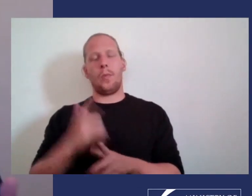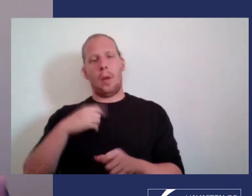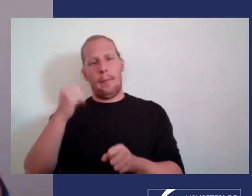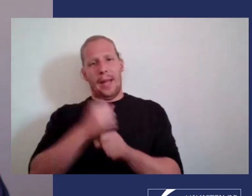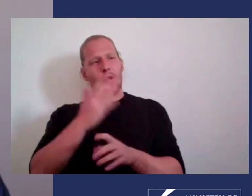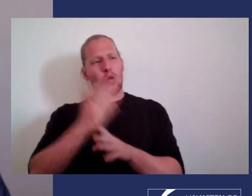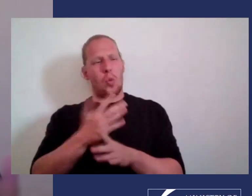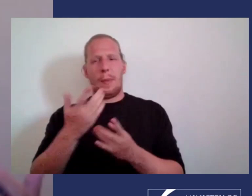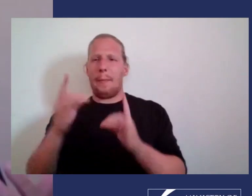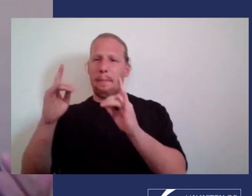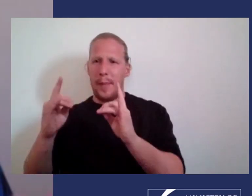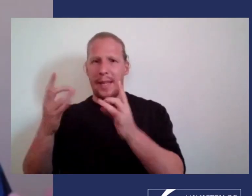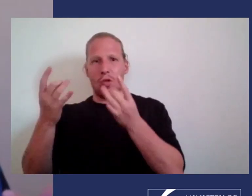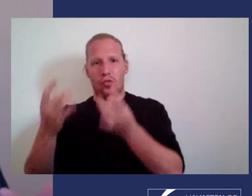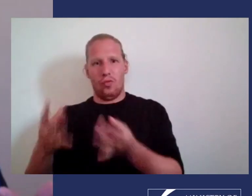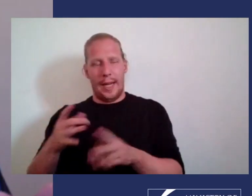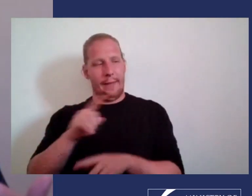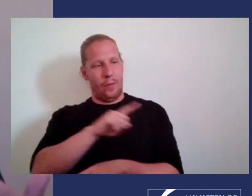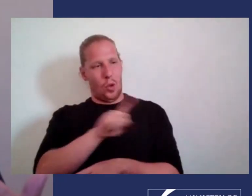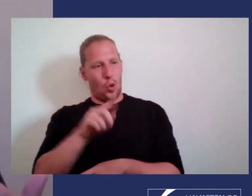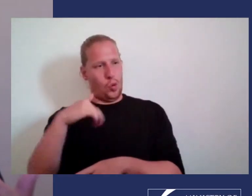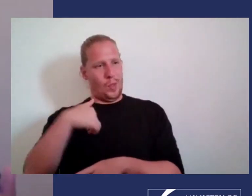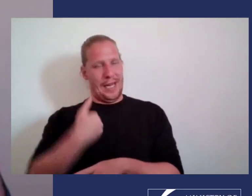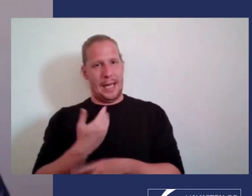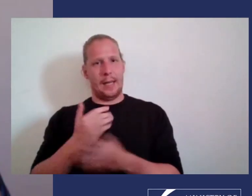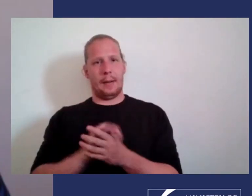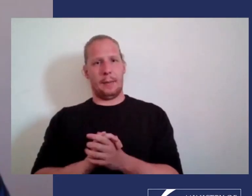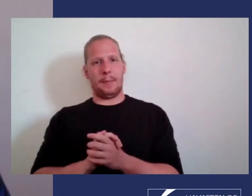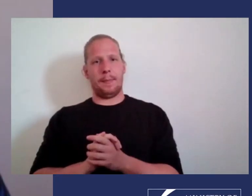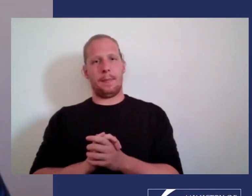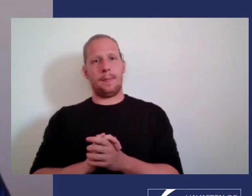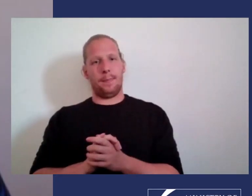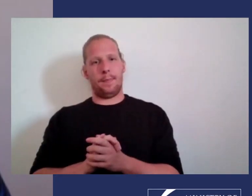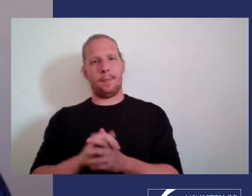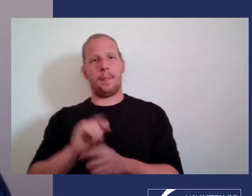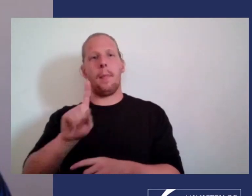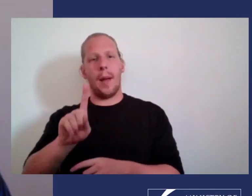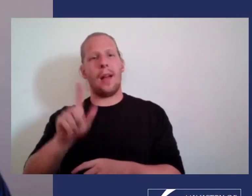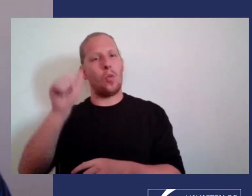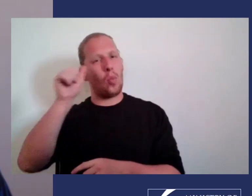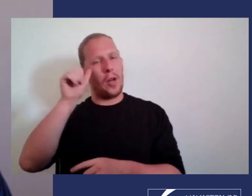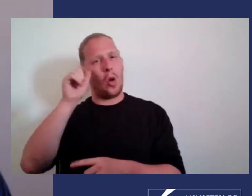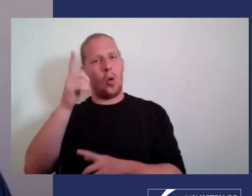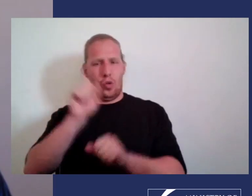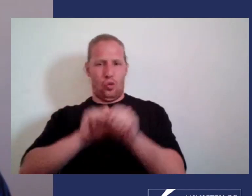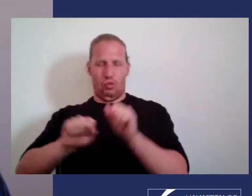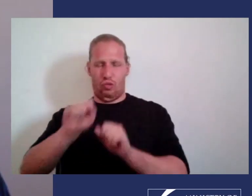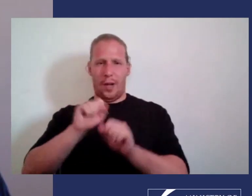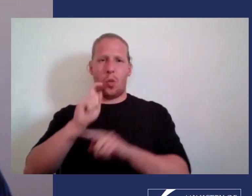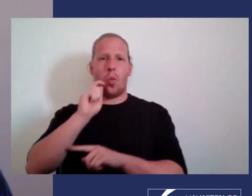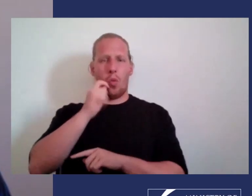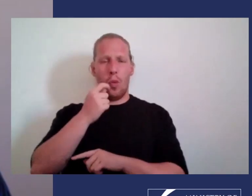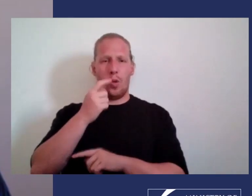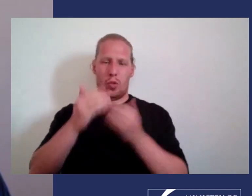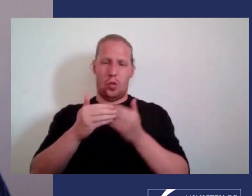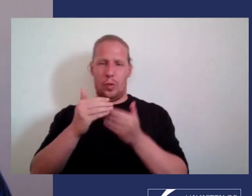ready for those that need them. But we know that actually it's going to be a real struggle to be able to